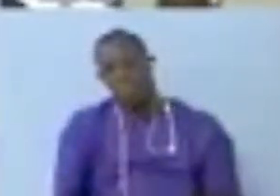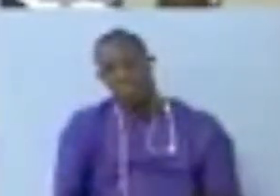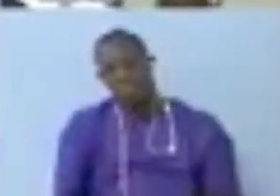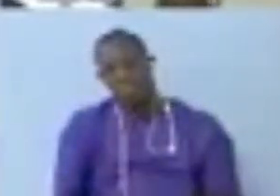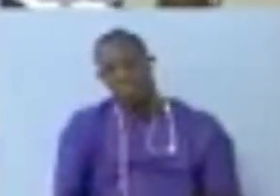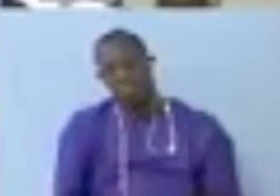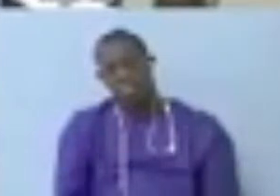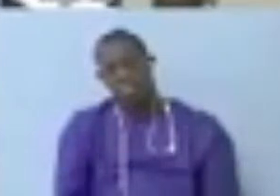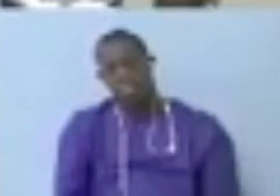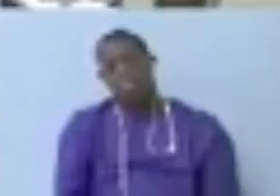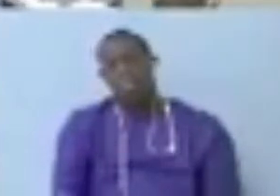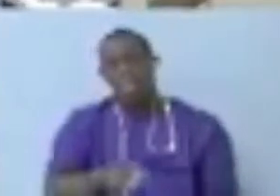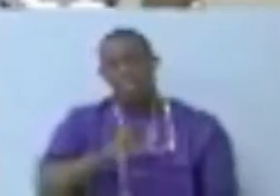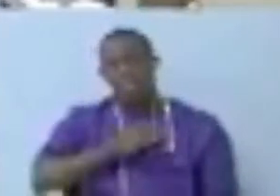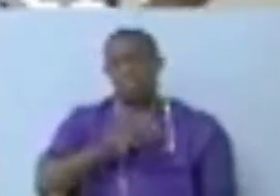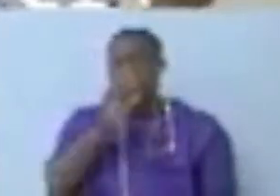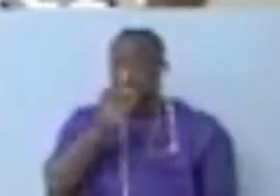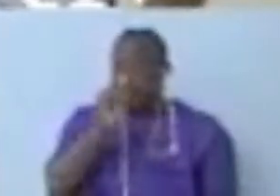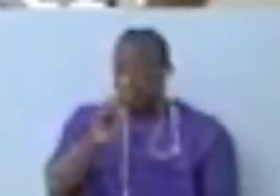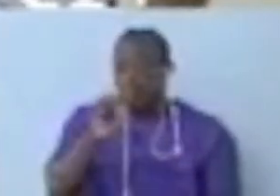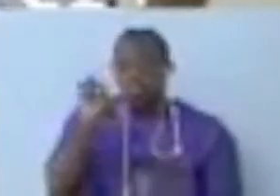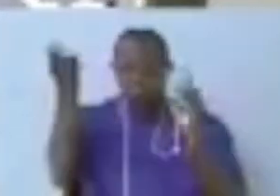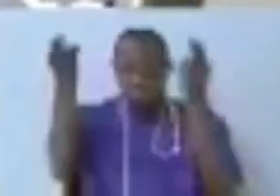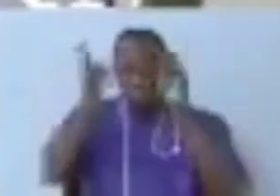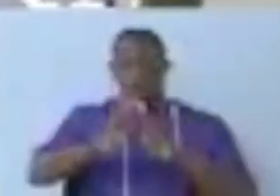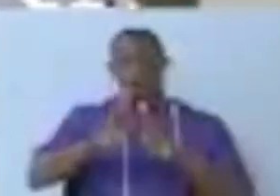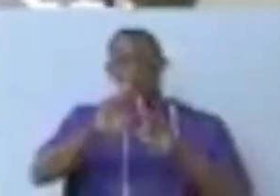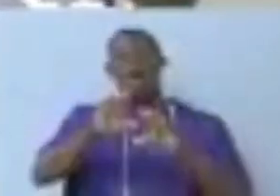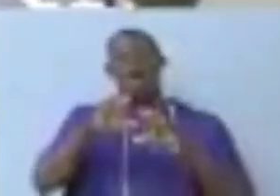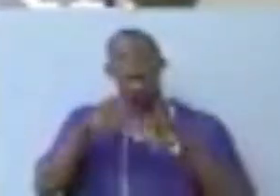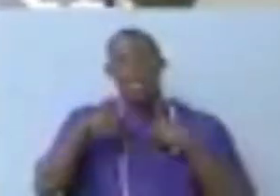said it was legal and in line with the laws of the Gambia.